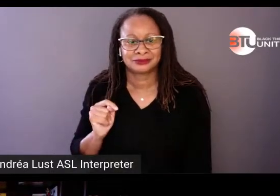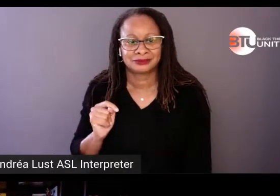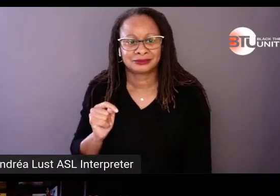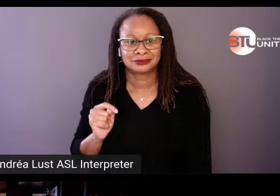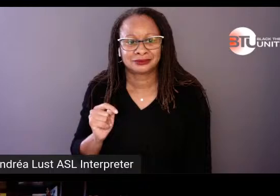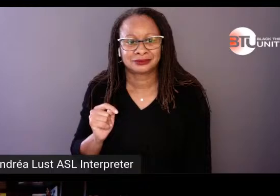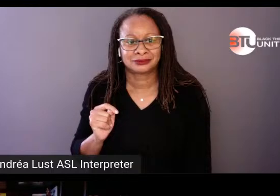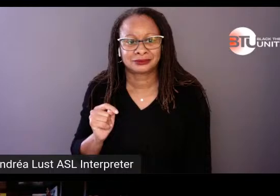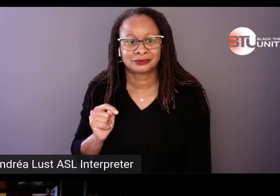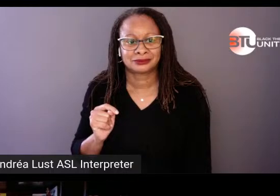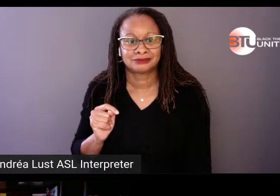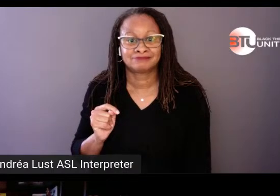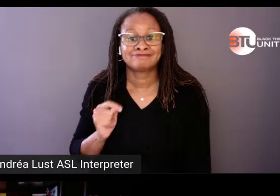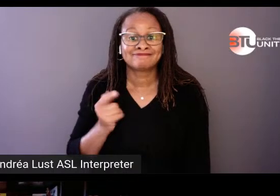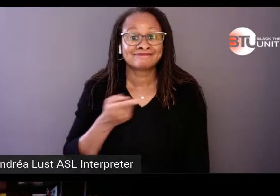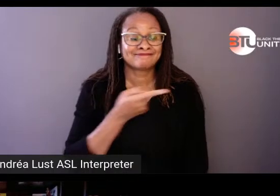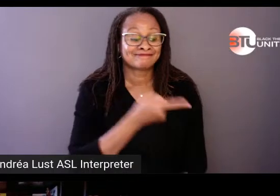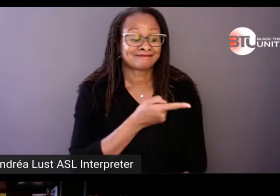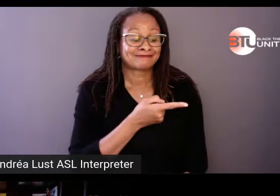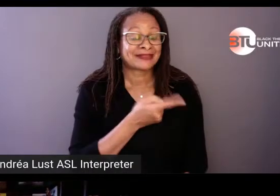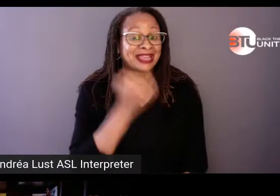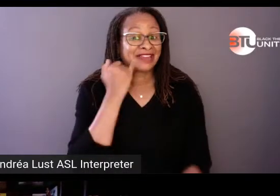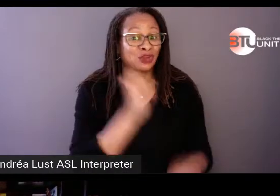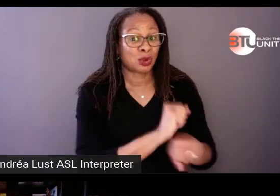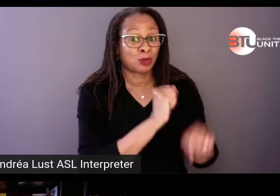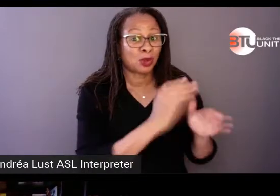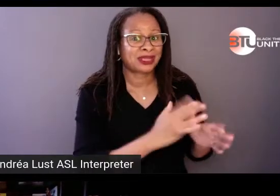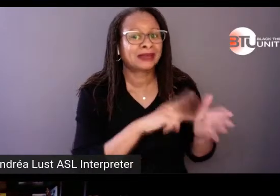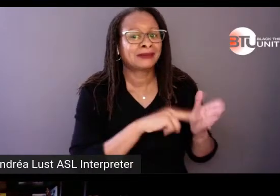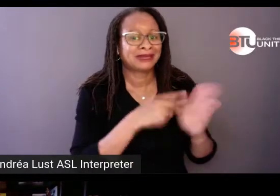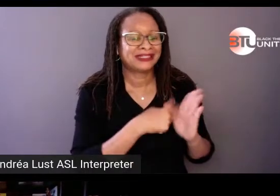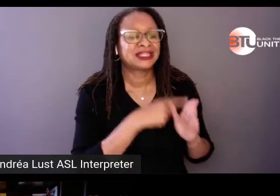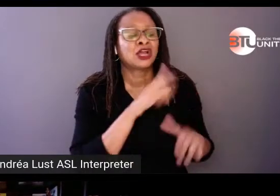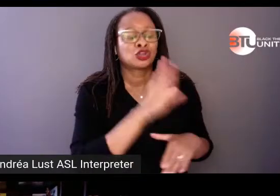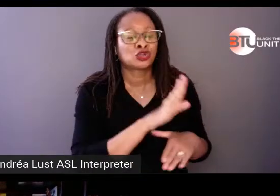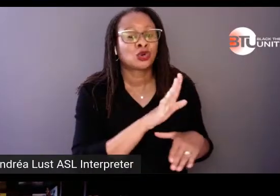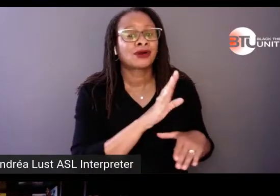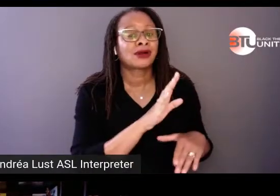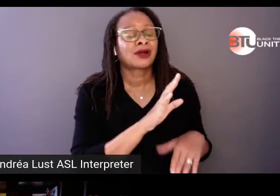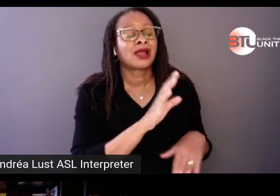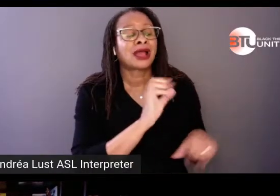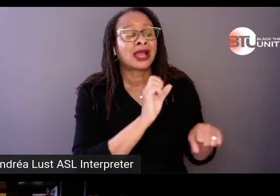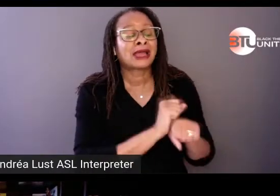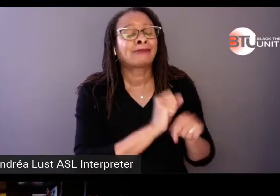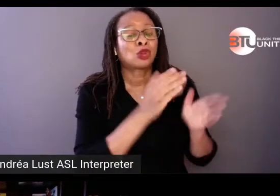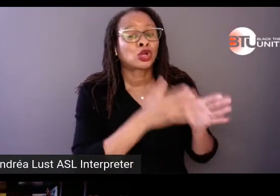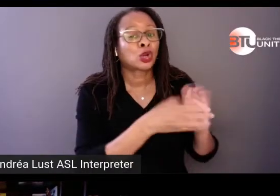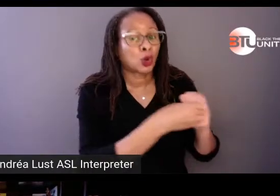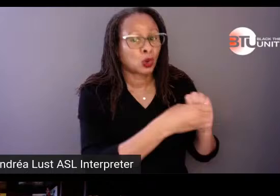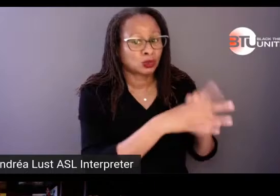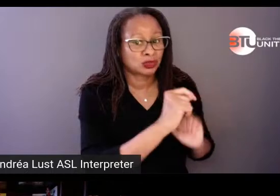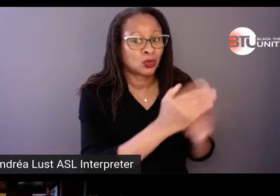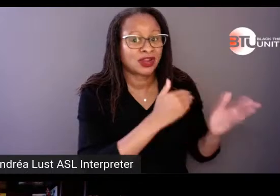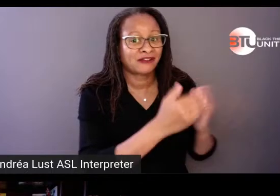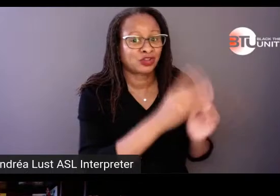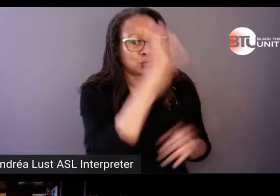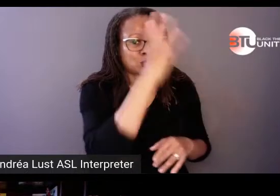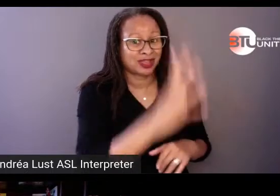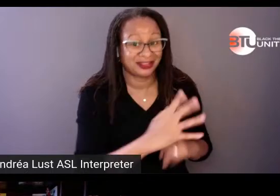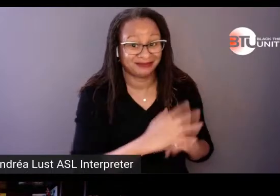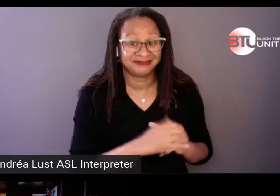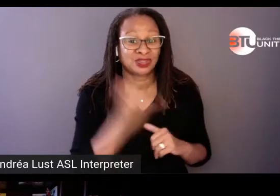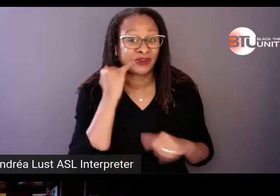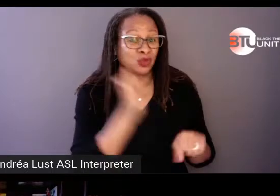And if you are an employee, it will be owned by your employer when you create it. I don't know if that's helpful,